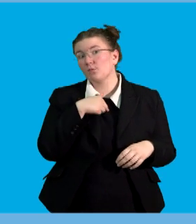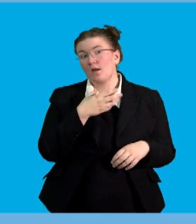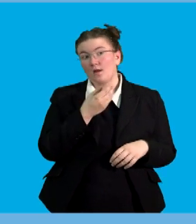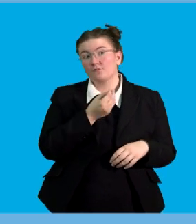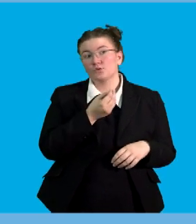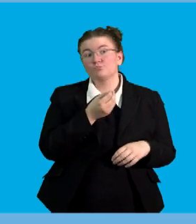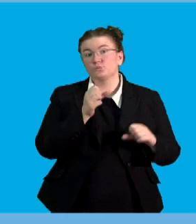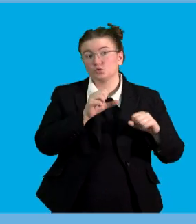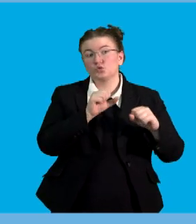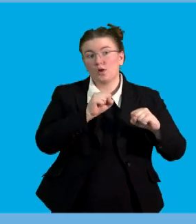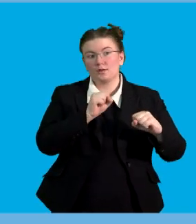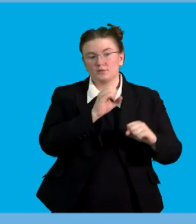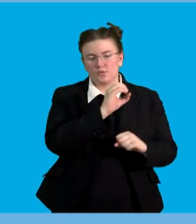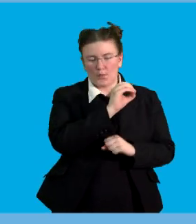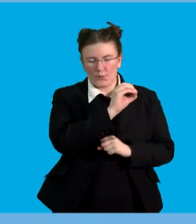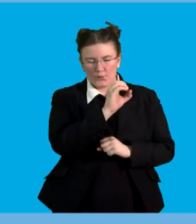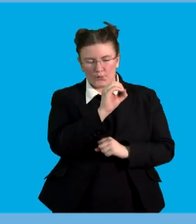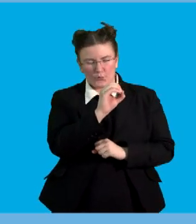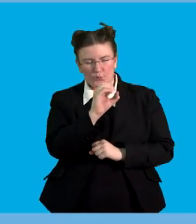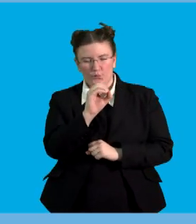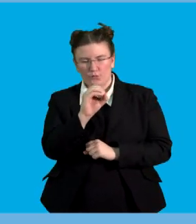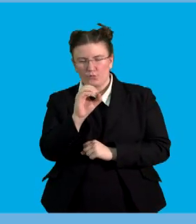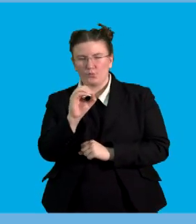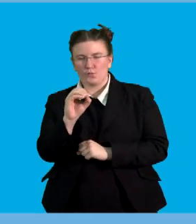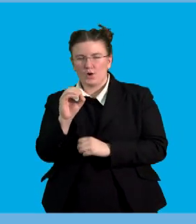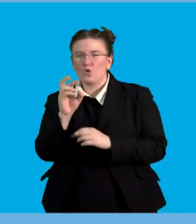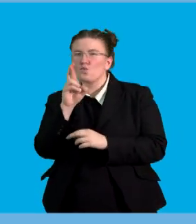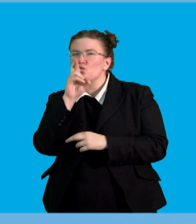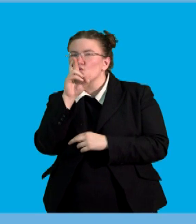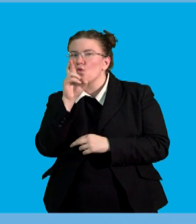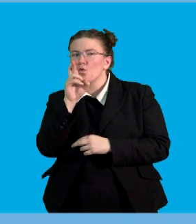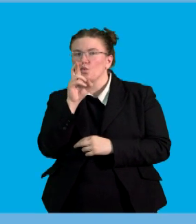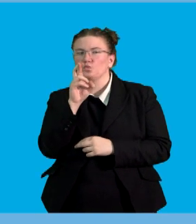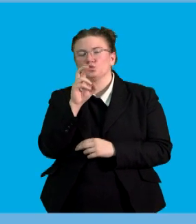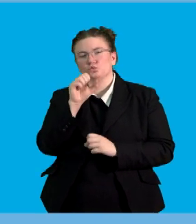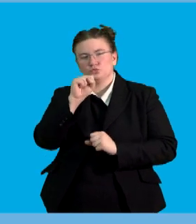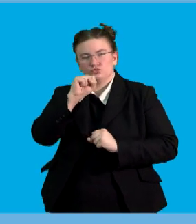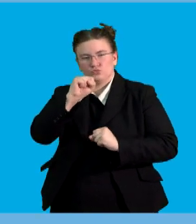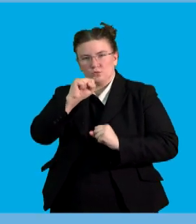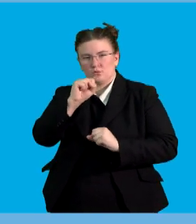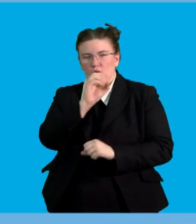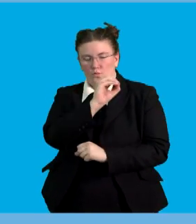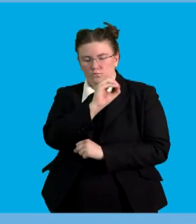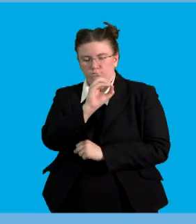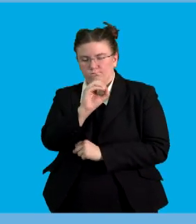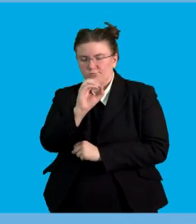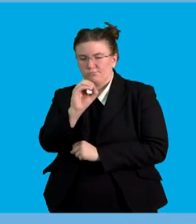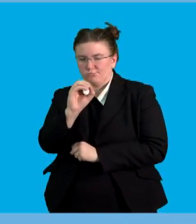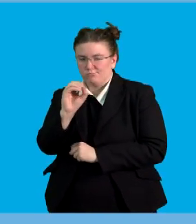to have our solid particles that are closely packed together in a